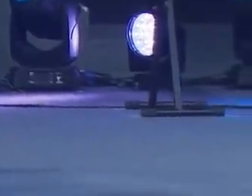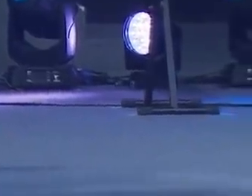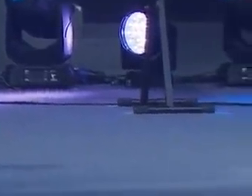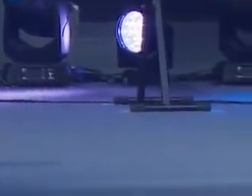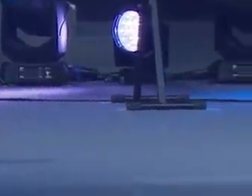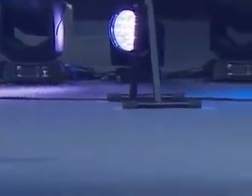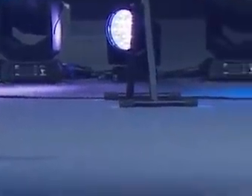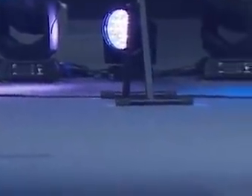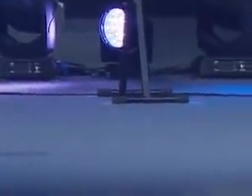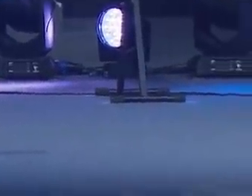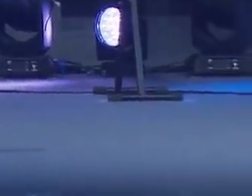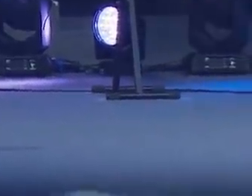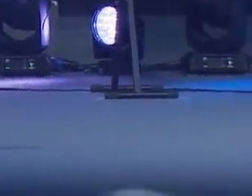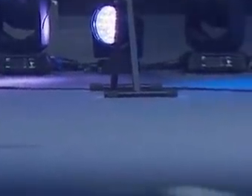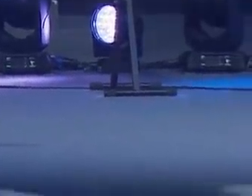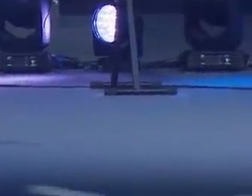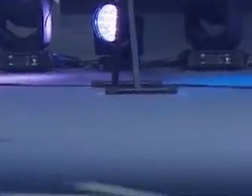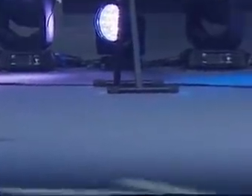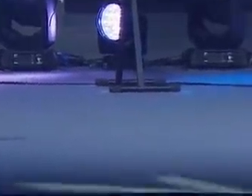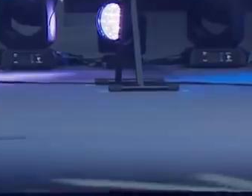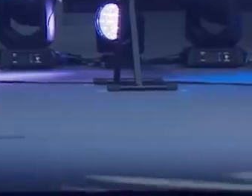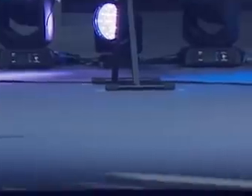I'll worship your holy name.